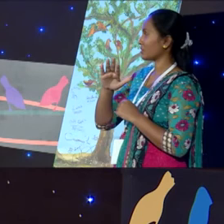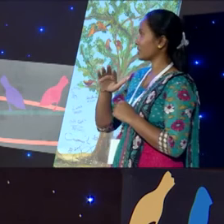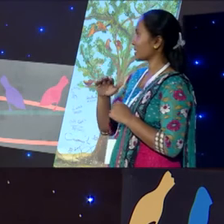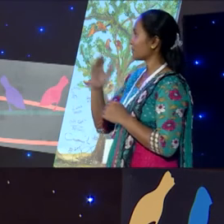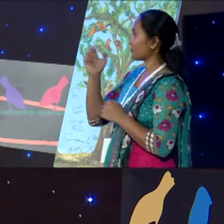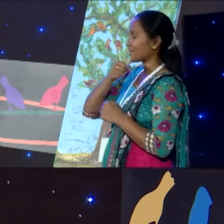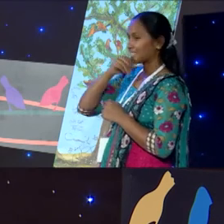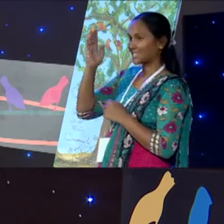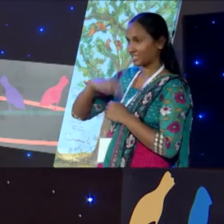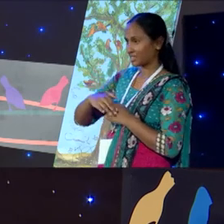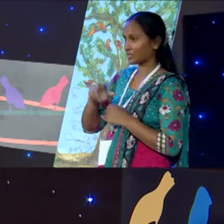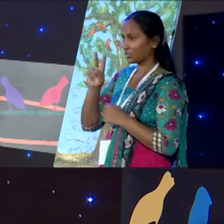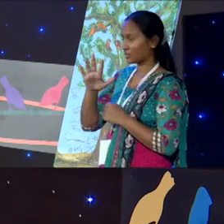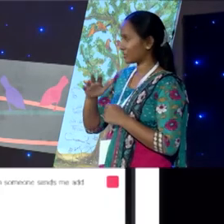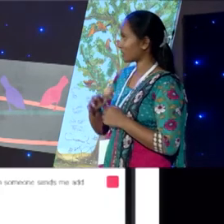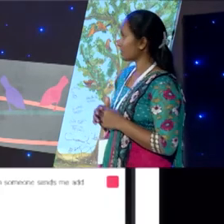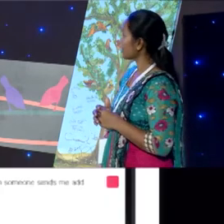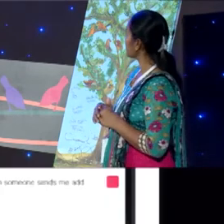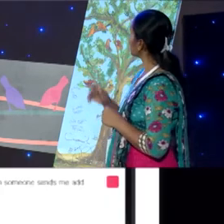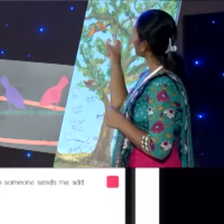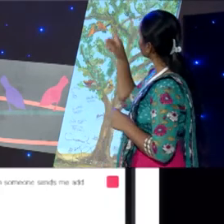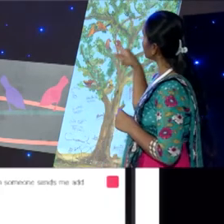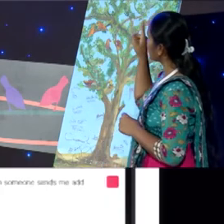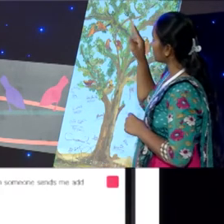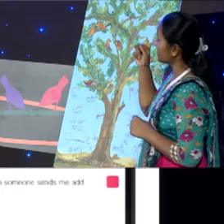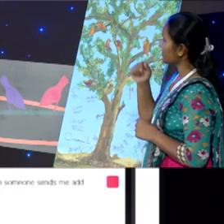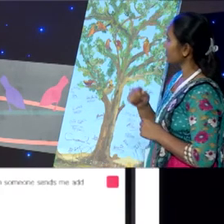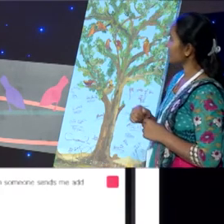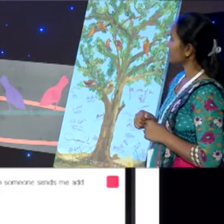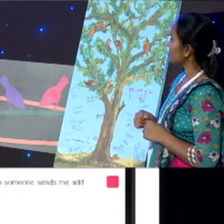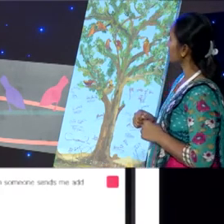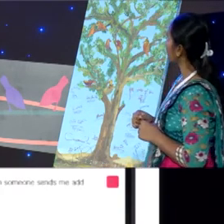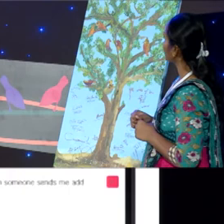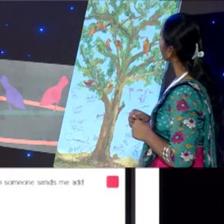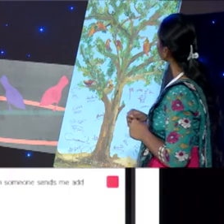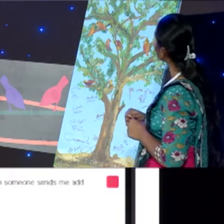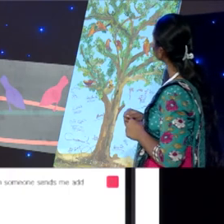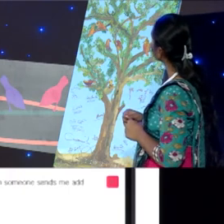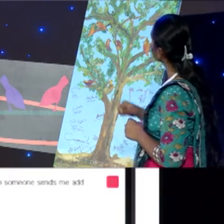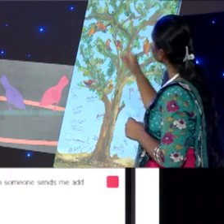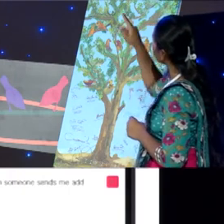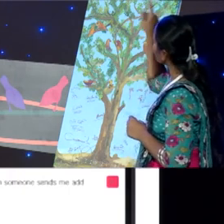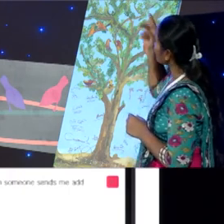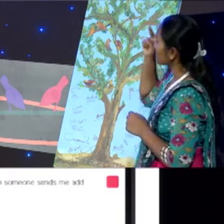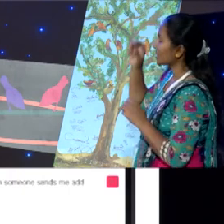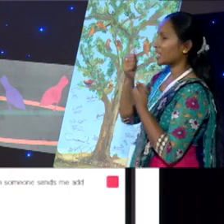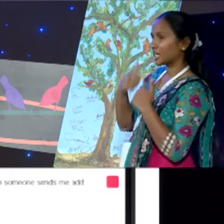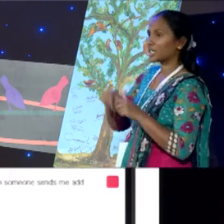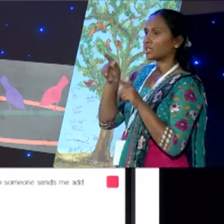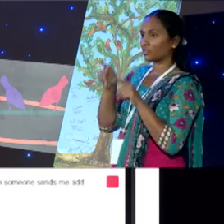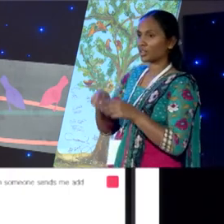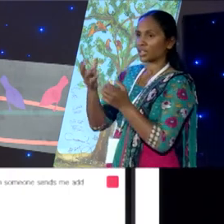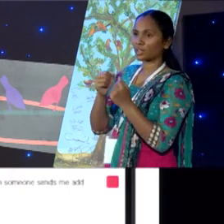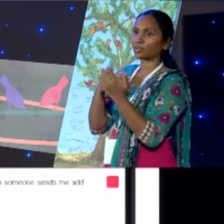And this is our accessibility setting. If you'll see, we have a bottom bar just as a 1 minute so that anyone who wants to make an